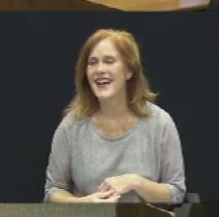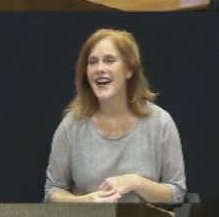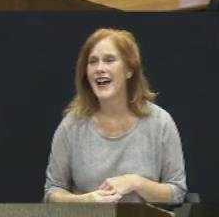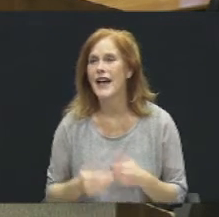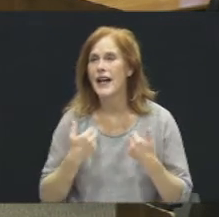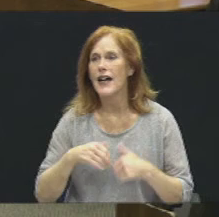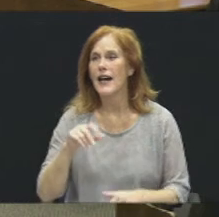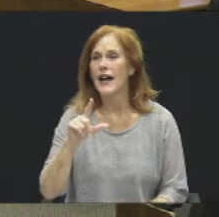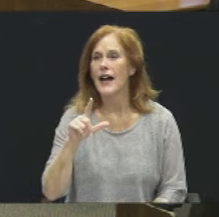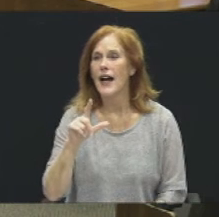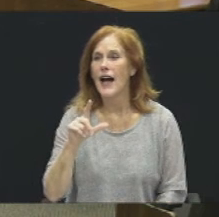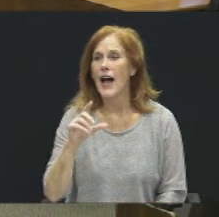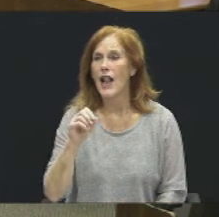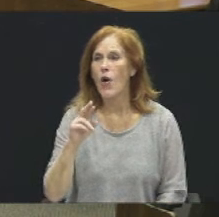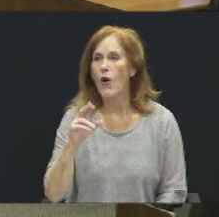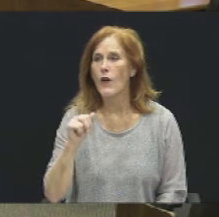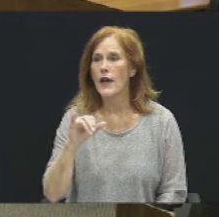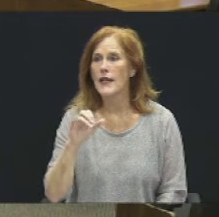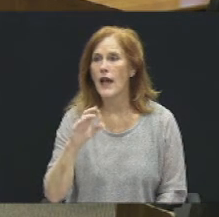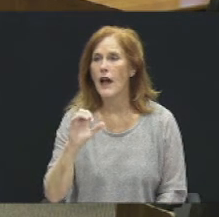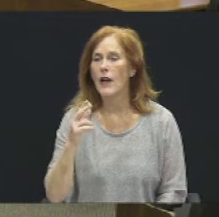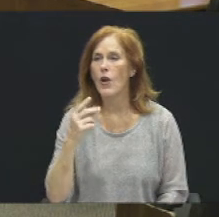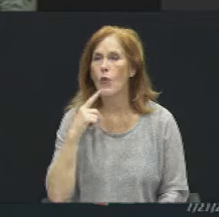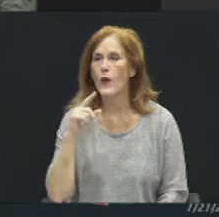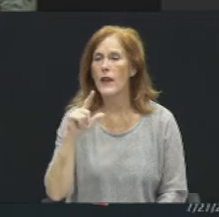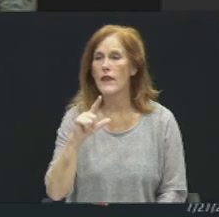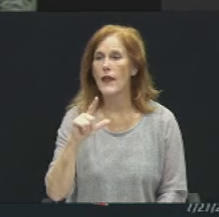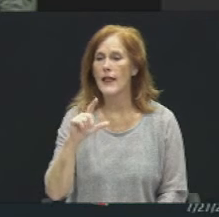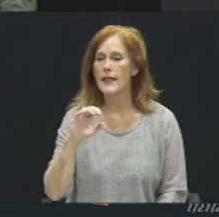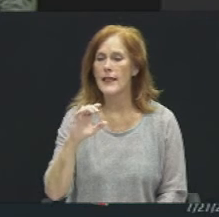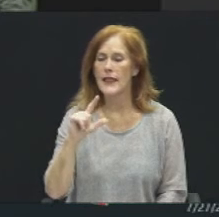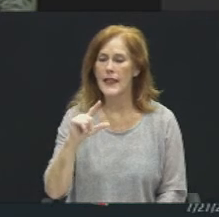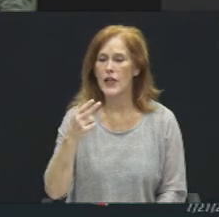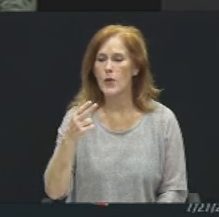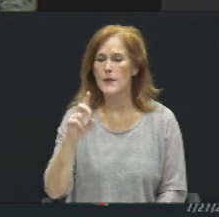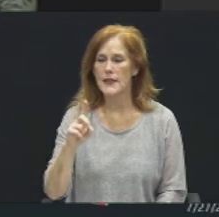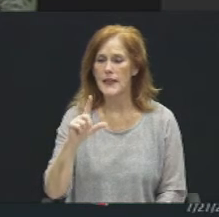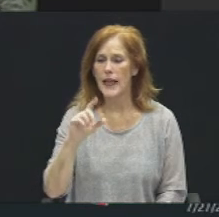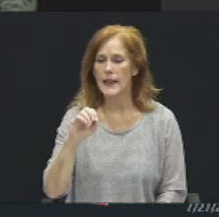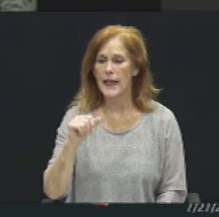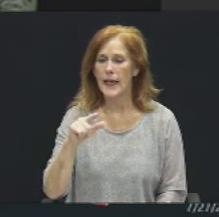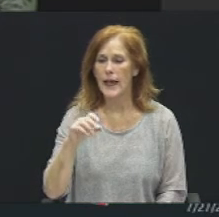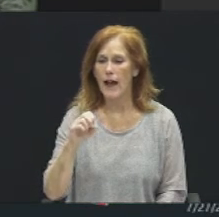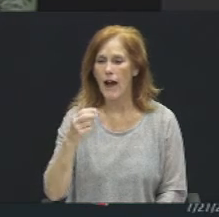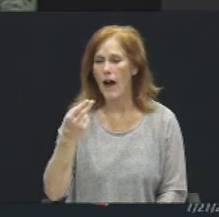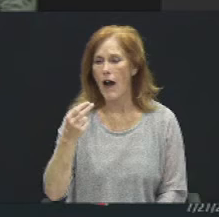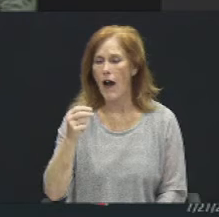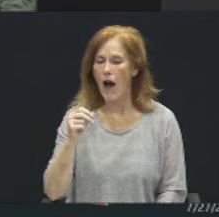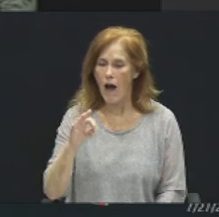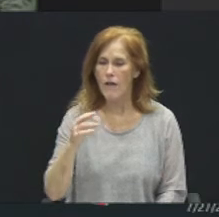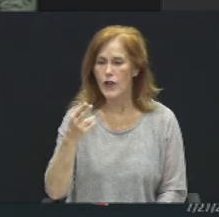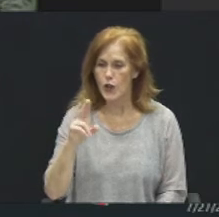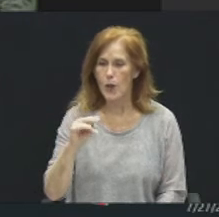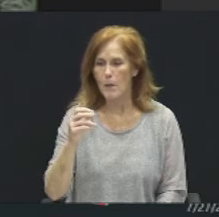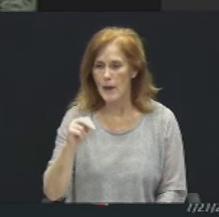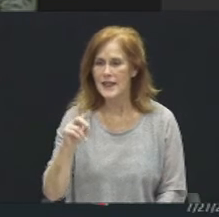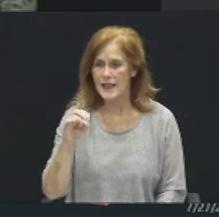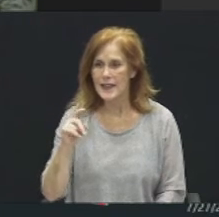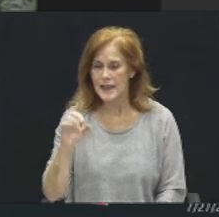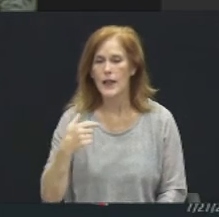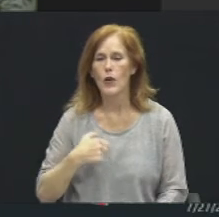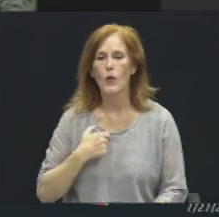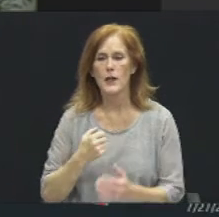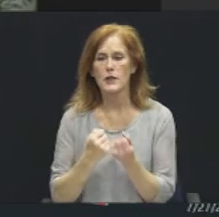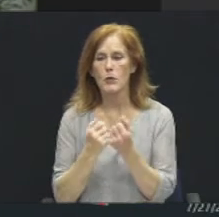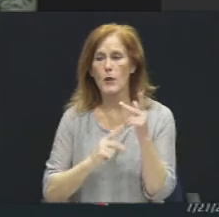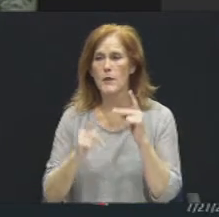I'm Laura Young with the League of Human Dignity. We support people independent living